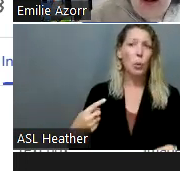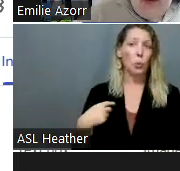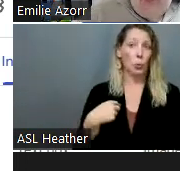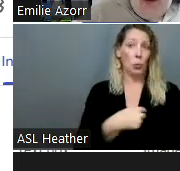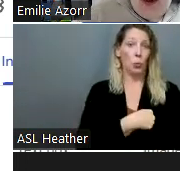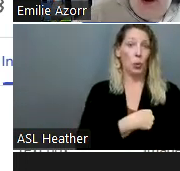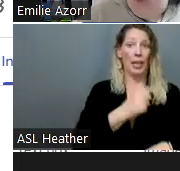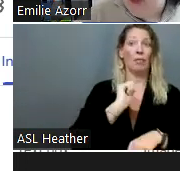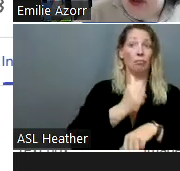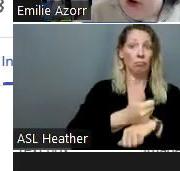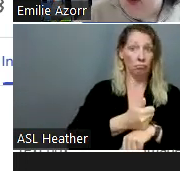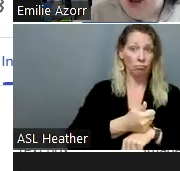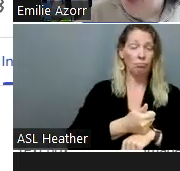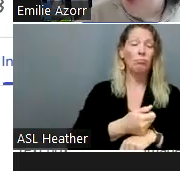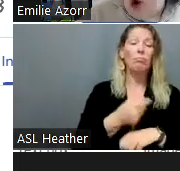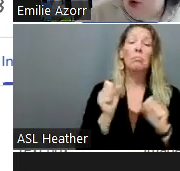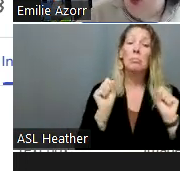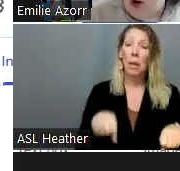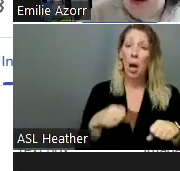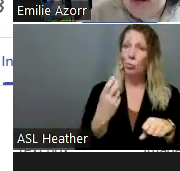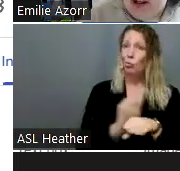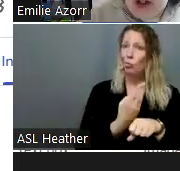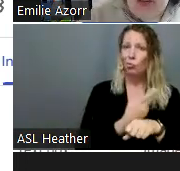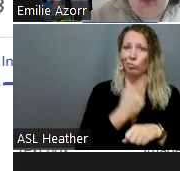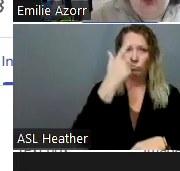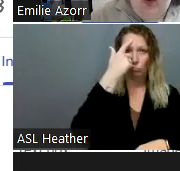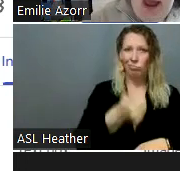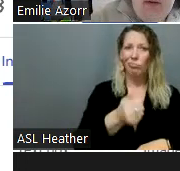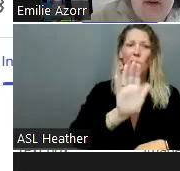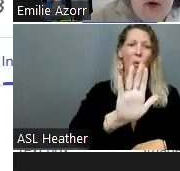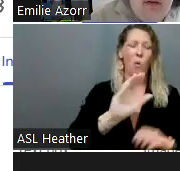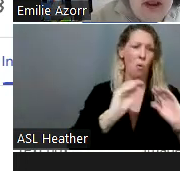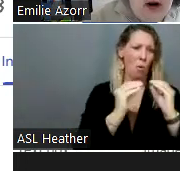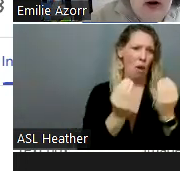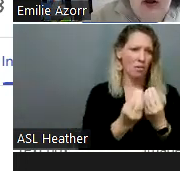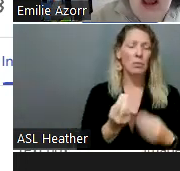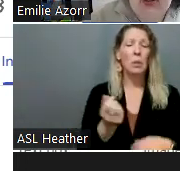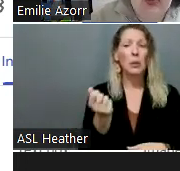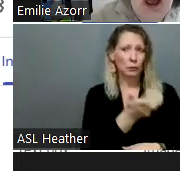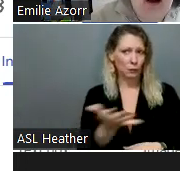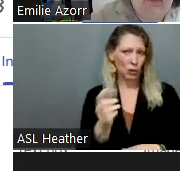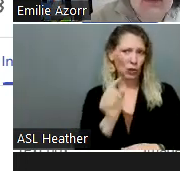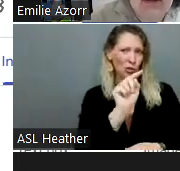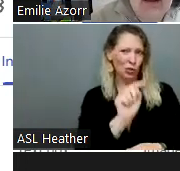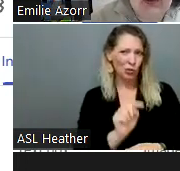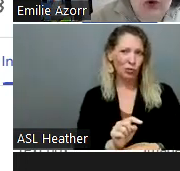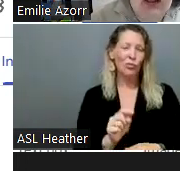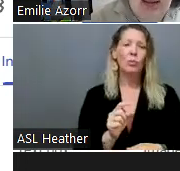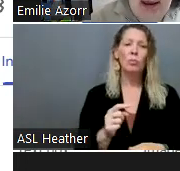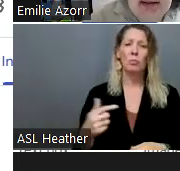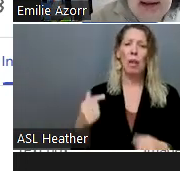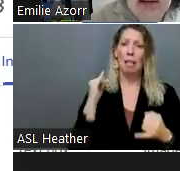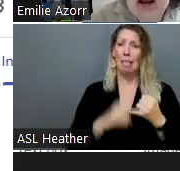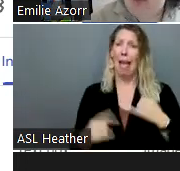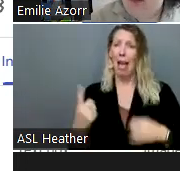created that you're able to use at your own organization. We have a few of them here. I don't have this last